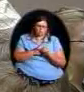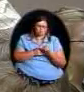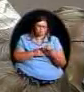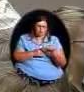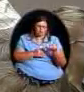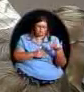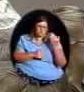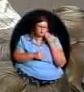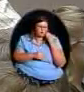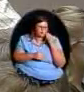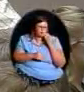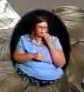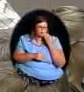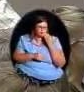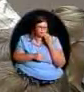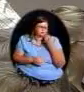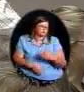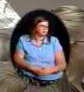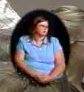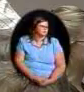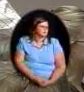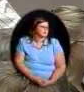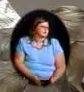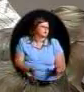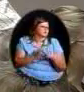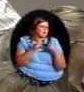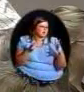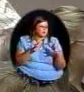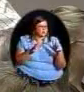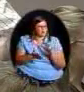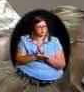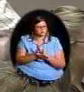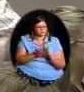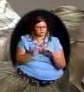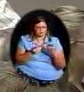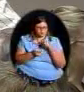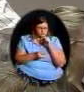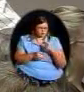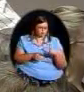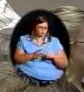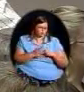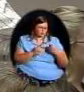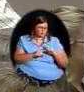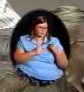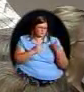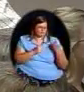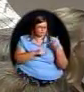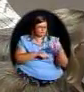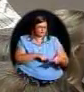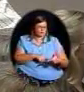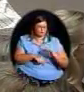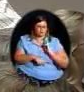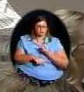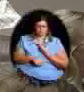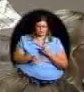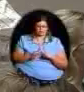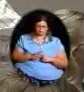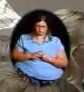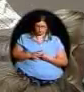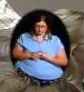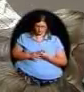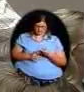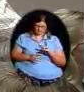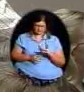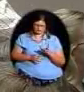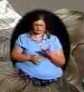is the curriculum. A lot of school districts don't start that till later. We have done that in